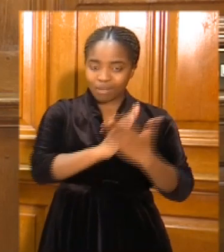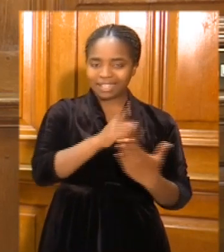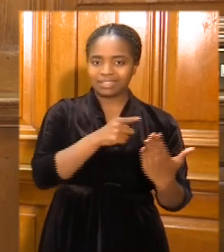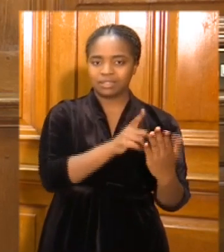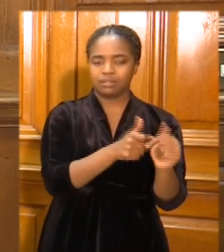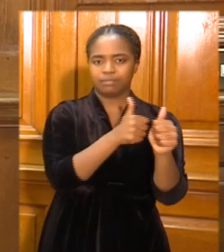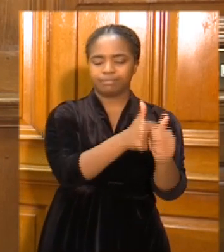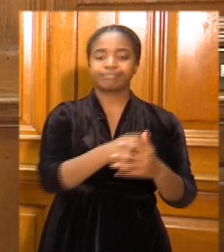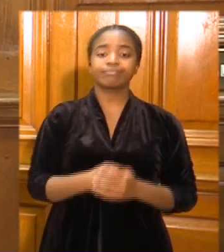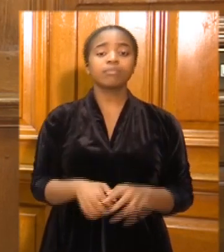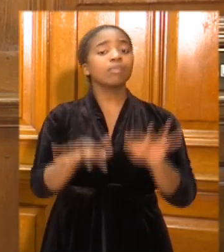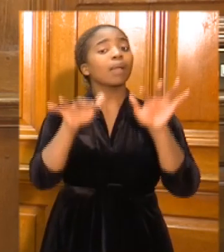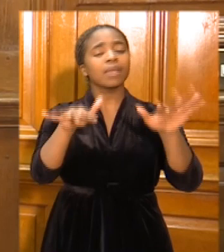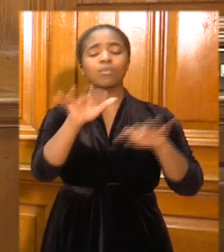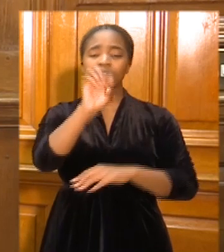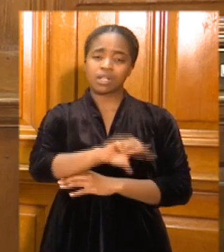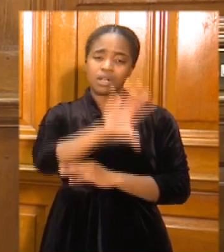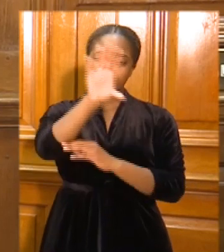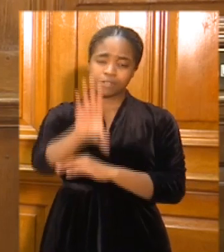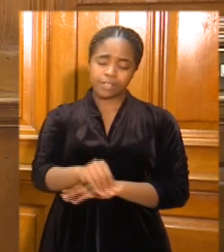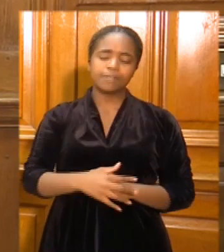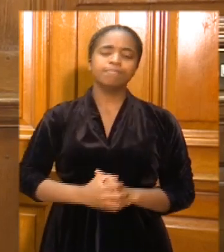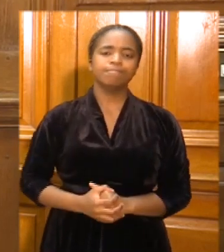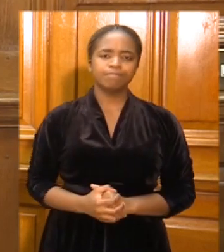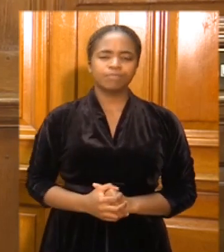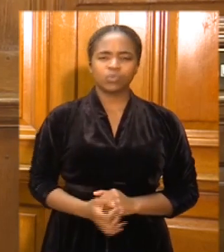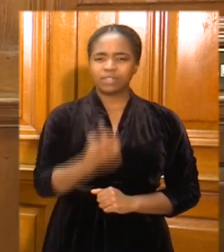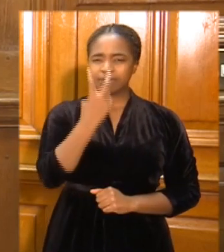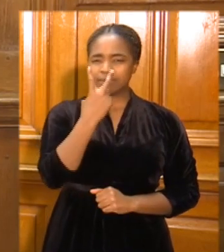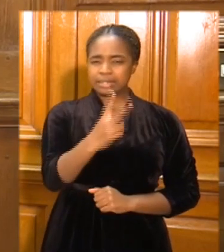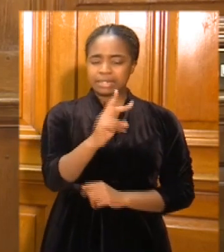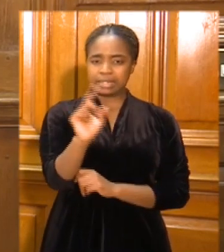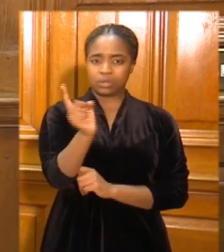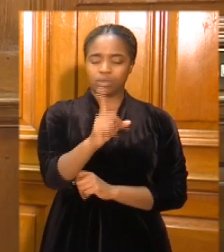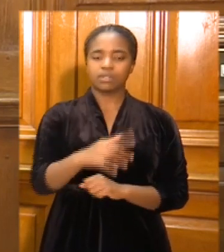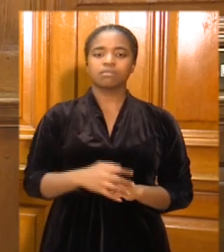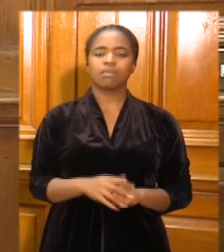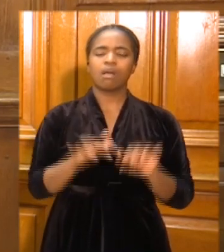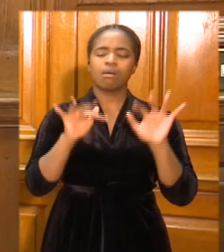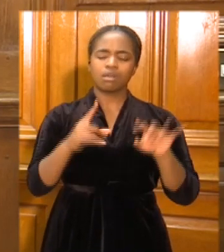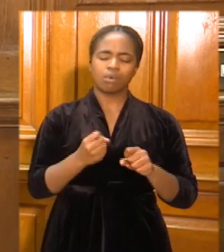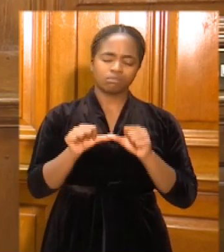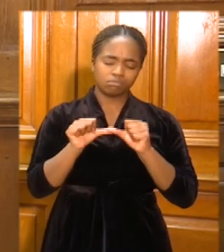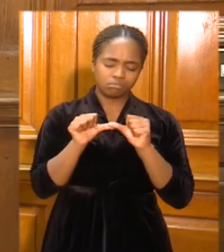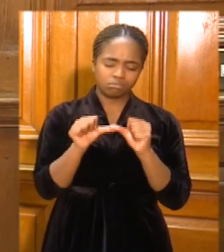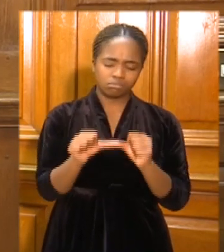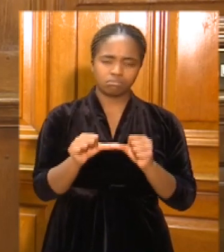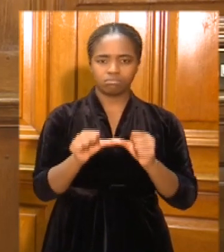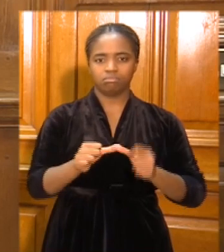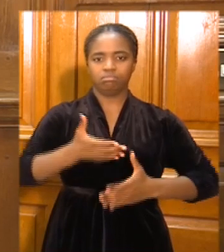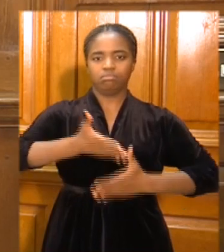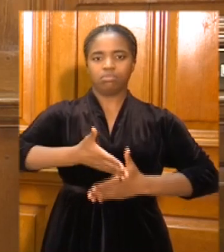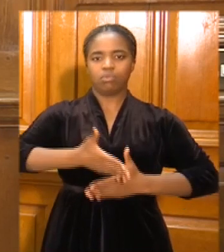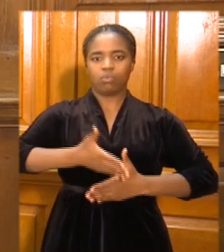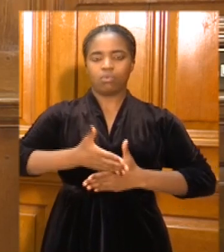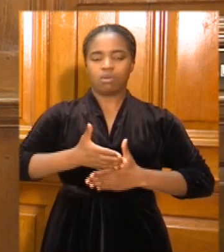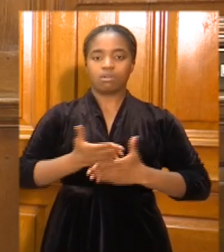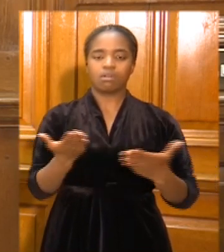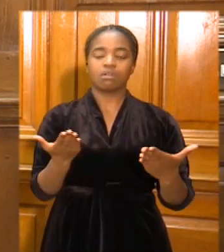Fellow South Africans, we have witnessed the courage of those who have continued to work throughout the